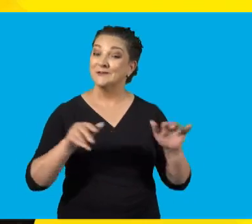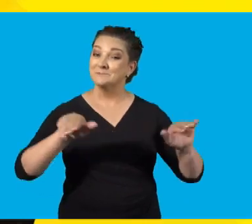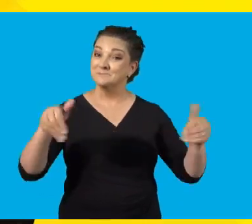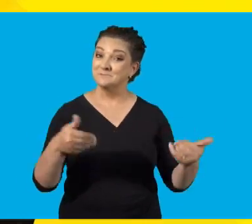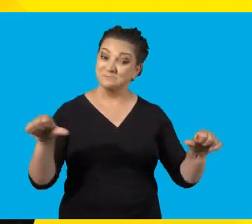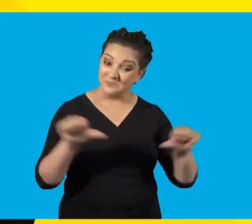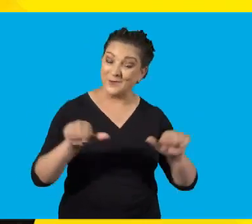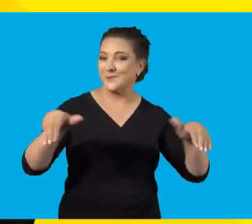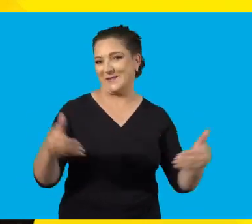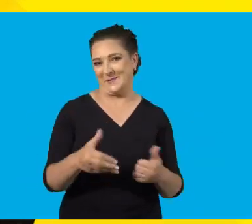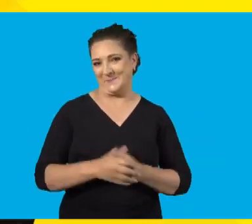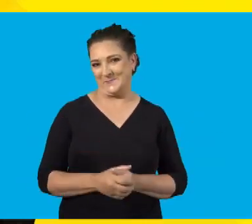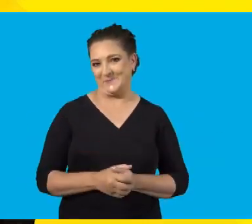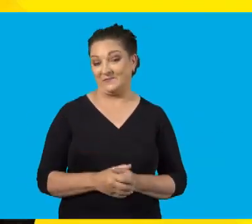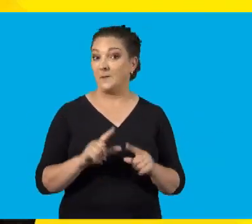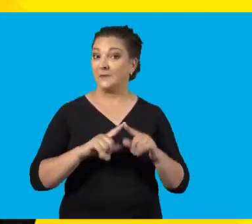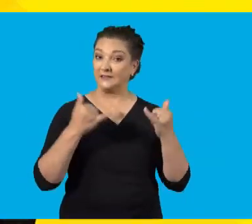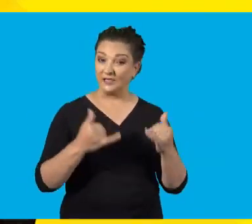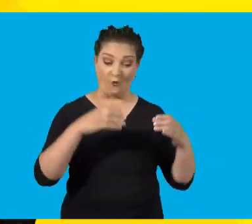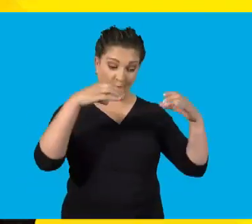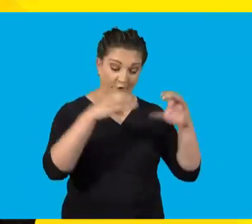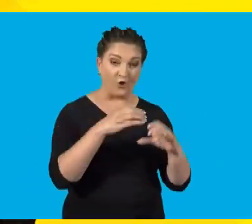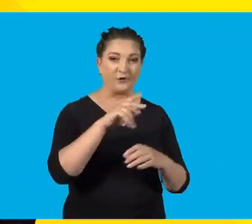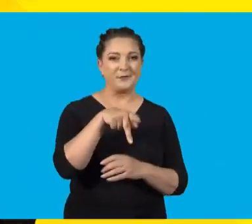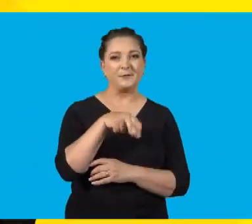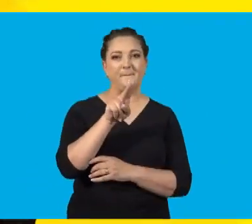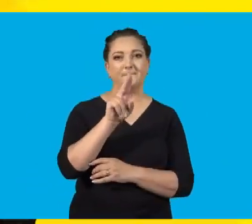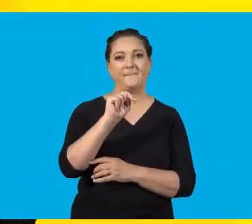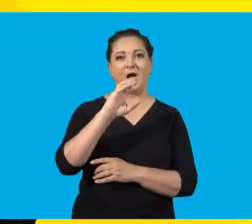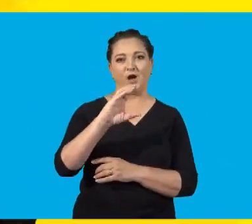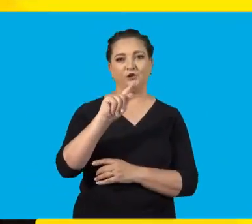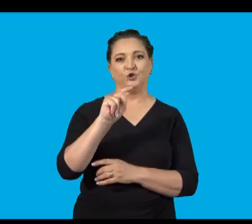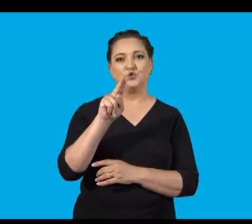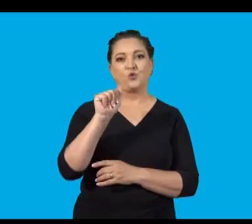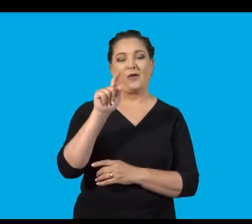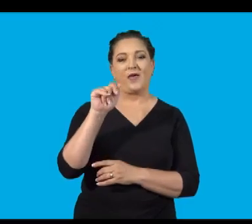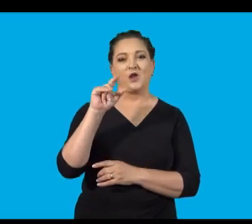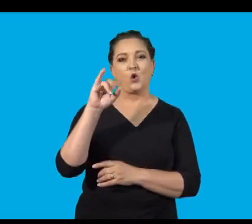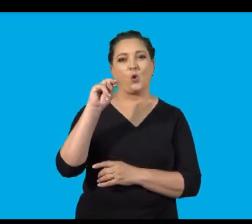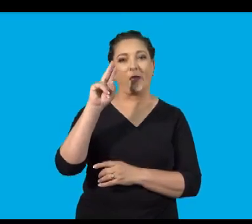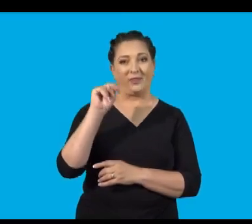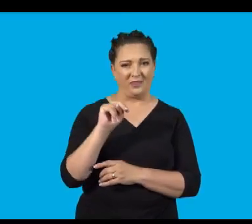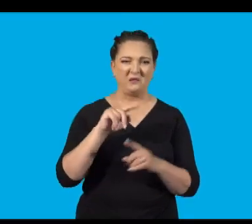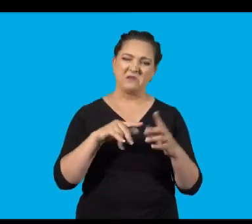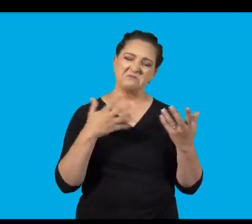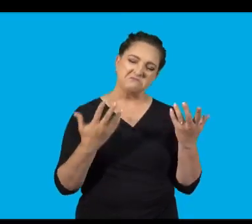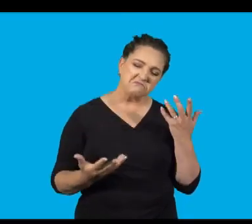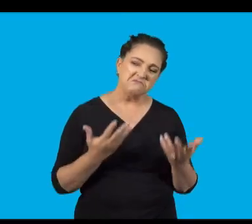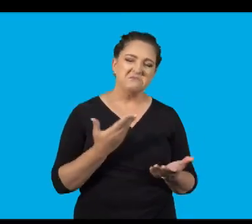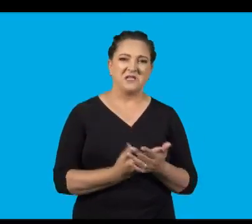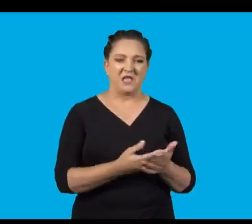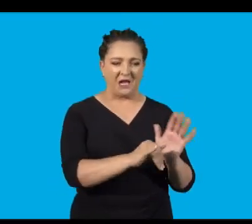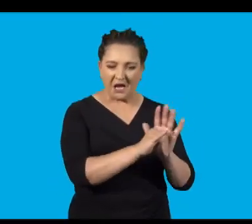Learners, welcome back from your ad break. We will now be digging into punctuation. All right. Now remember, Many times learners are unable